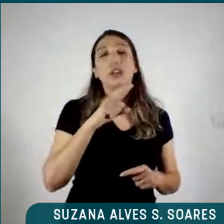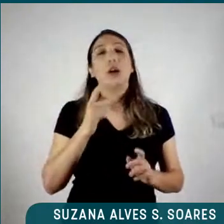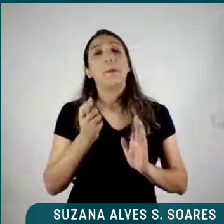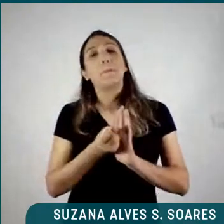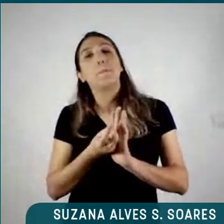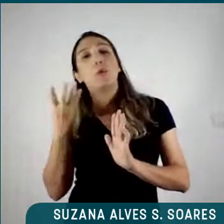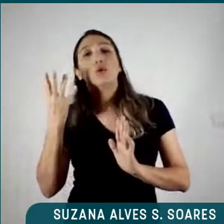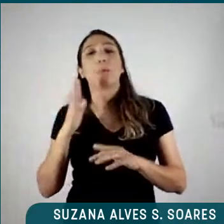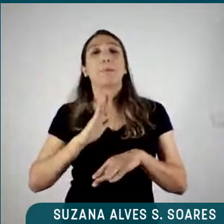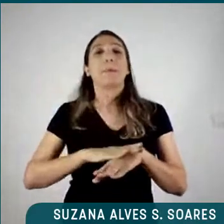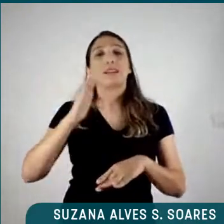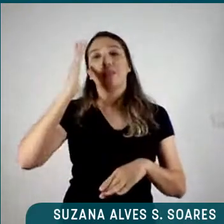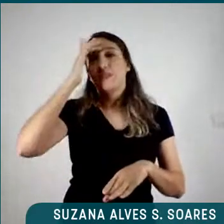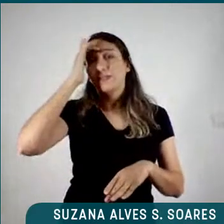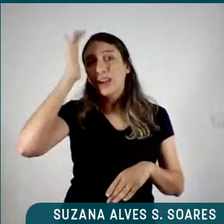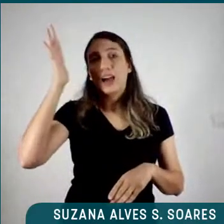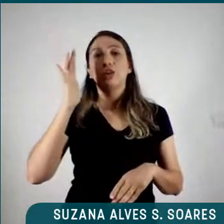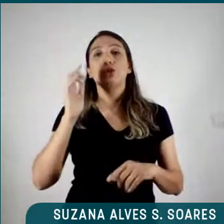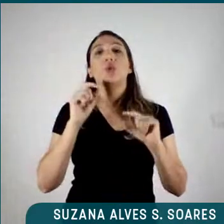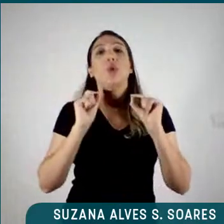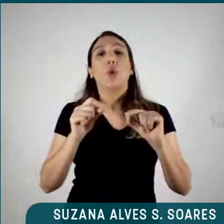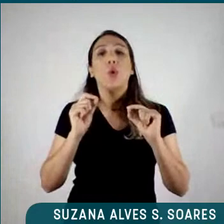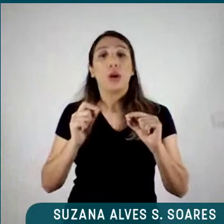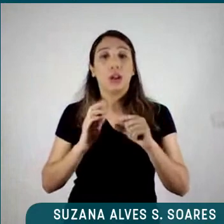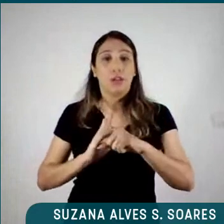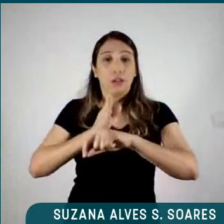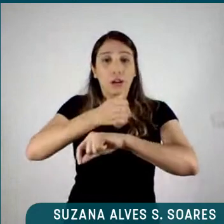I, Marina Reidel, won't be answering